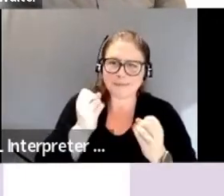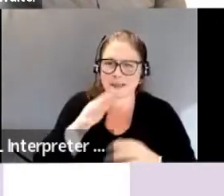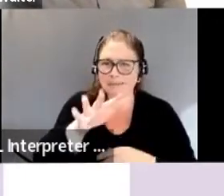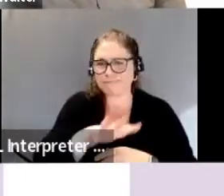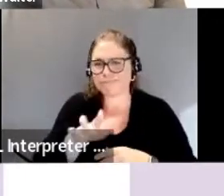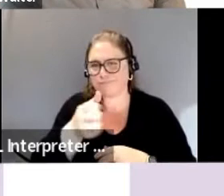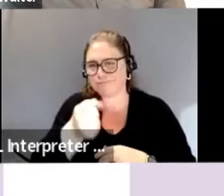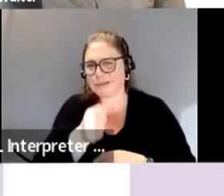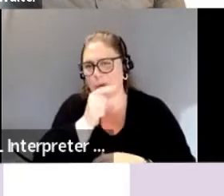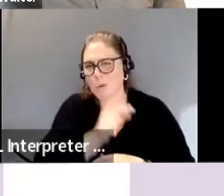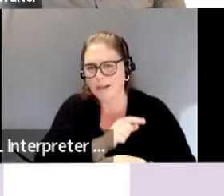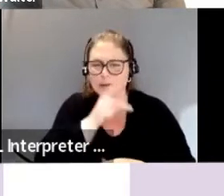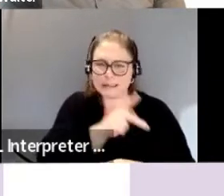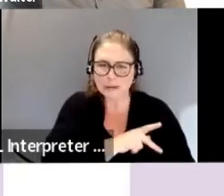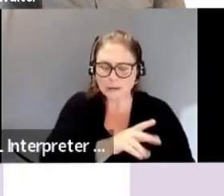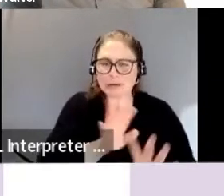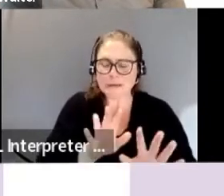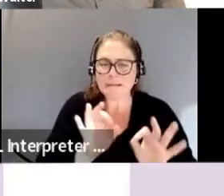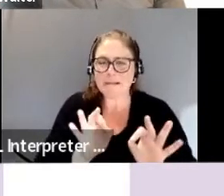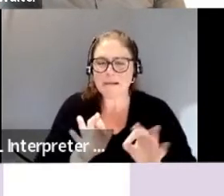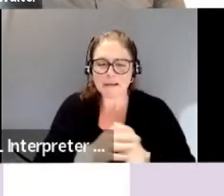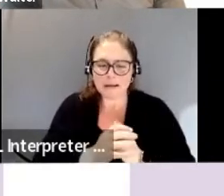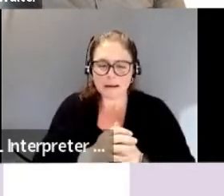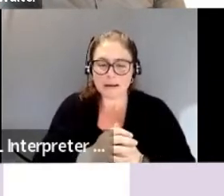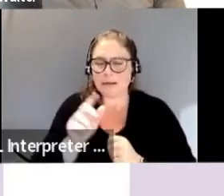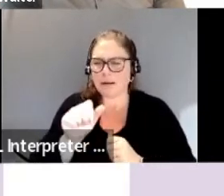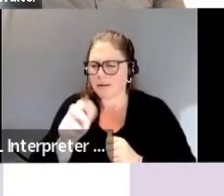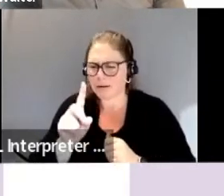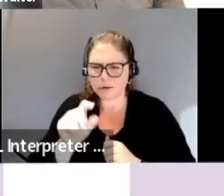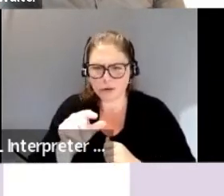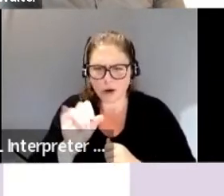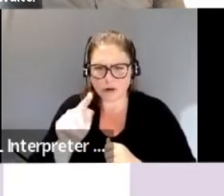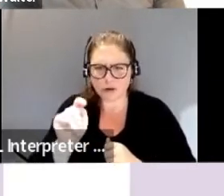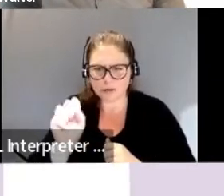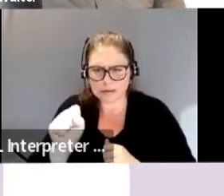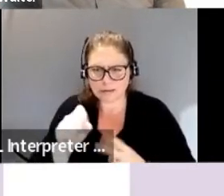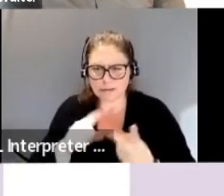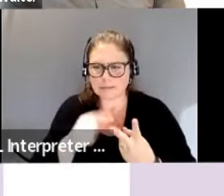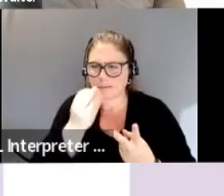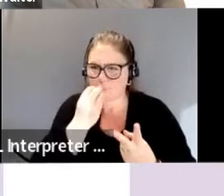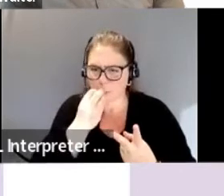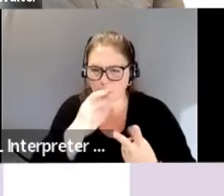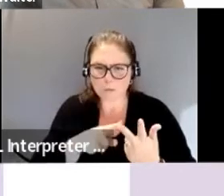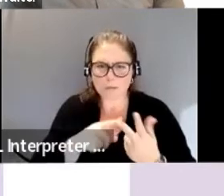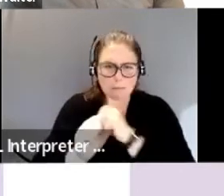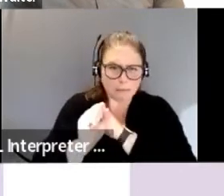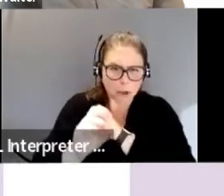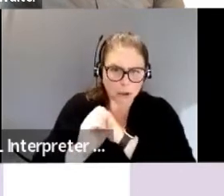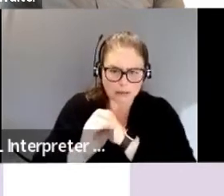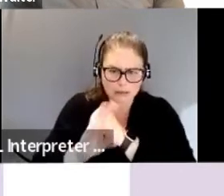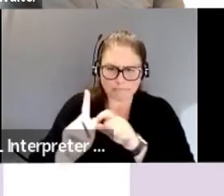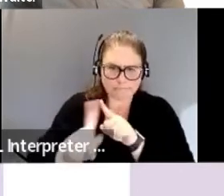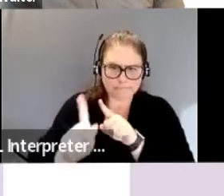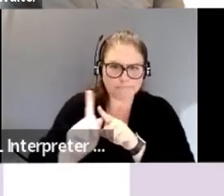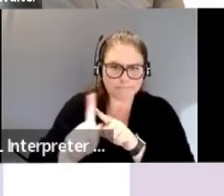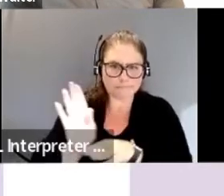sense. 3D home printing, that sounds cool. Dog treats, food, marketing. Wow, this is fantastic. I